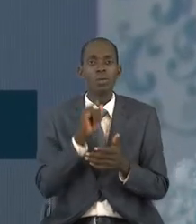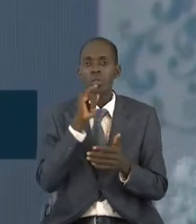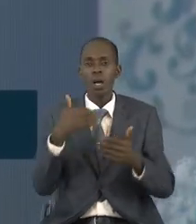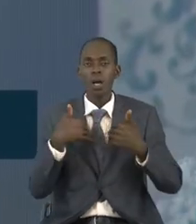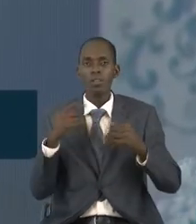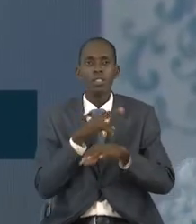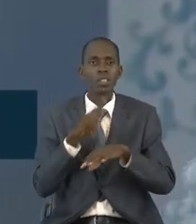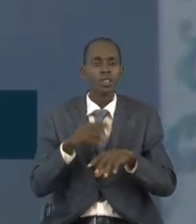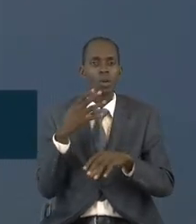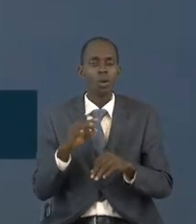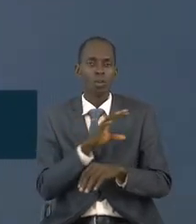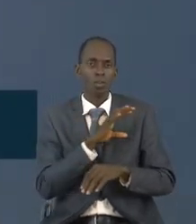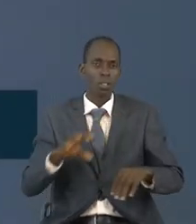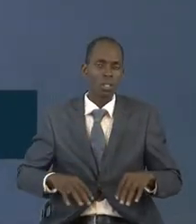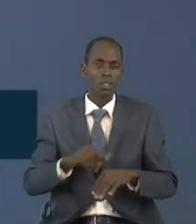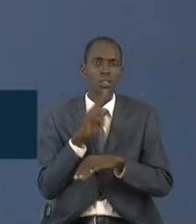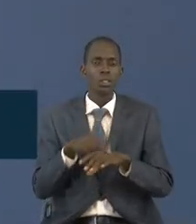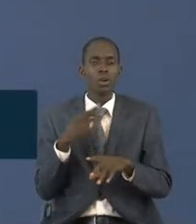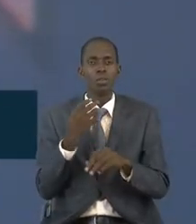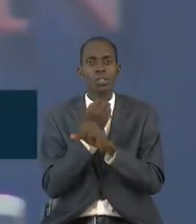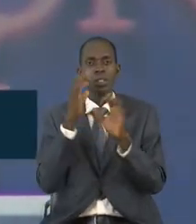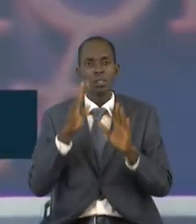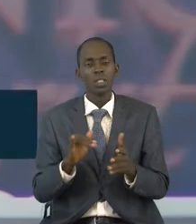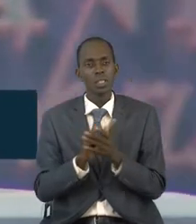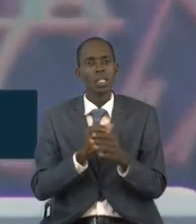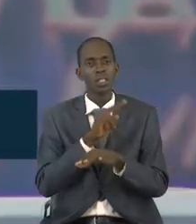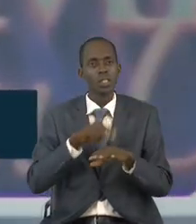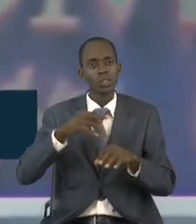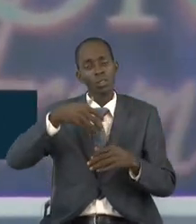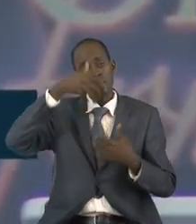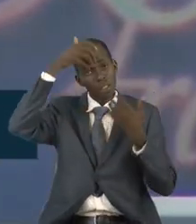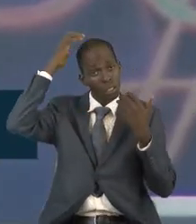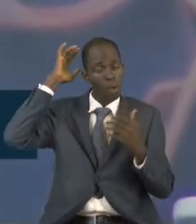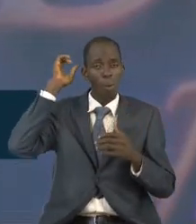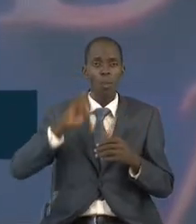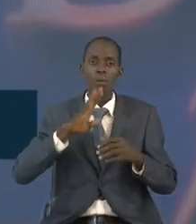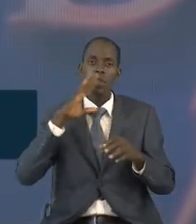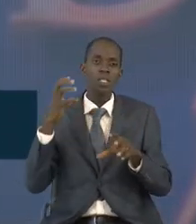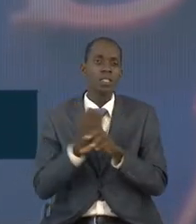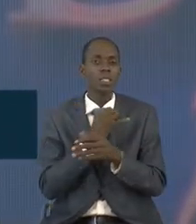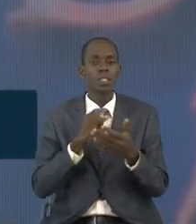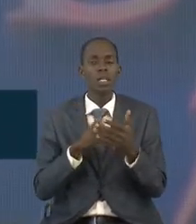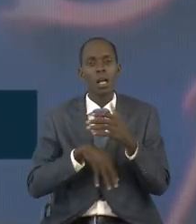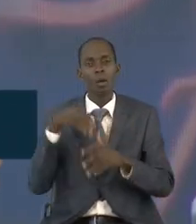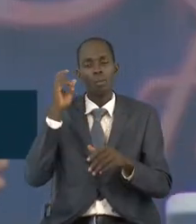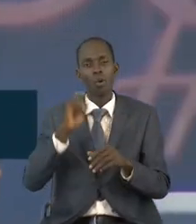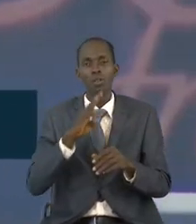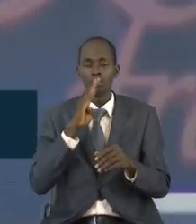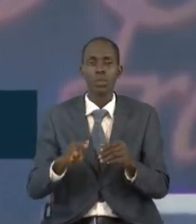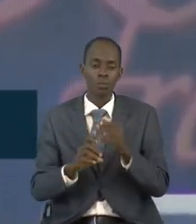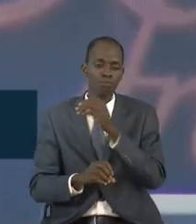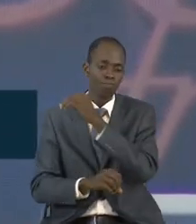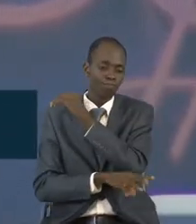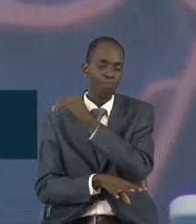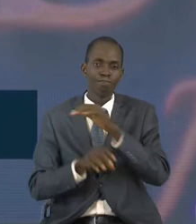the Redeemer, that nature of the lion, must be taken out, must be uprooted, before you can walk